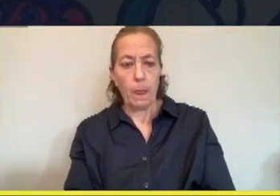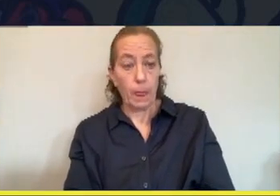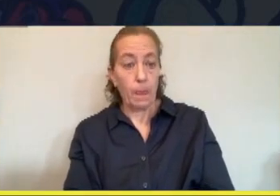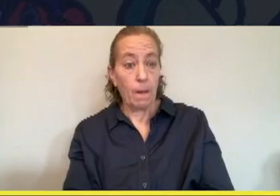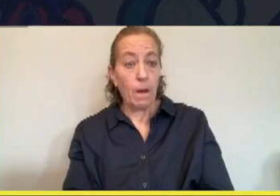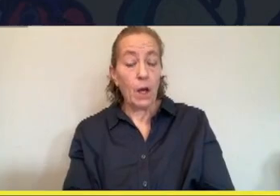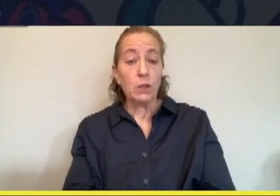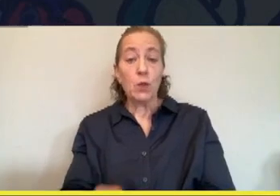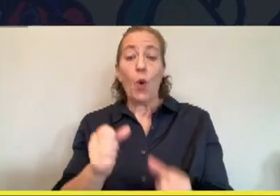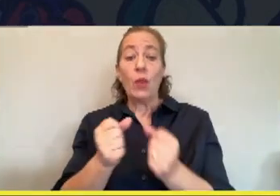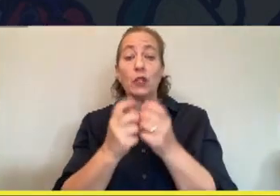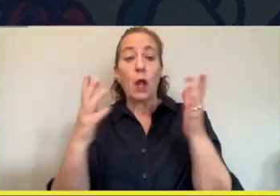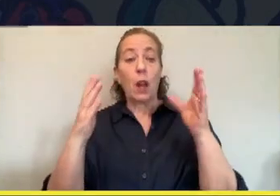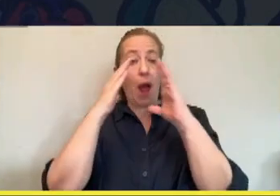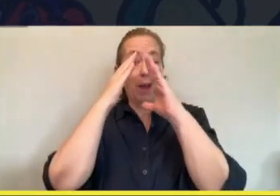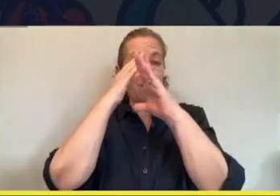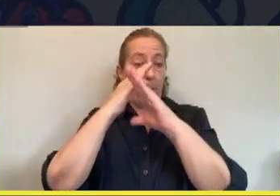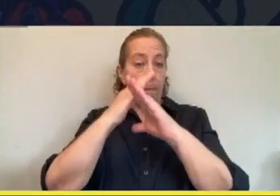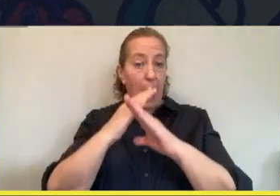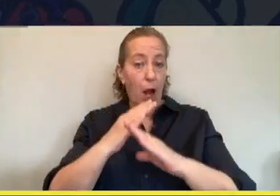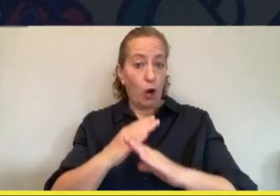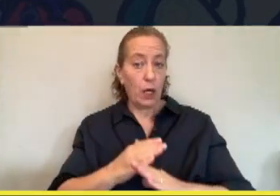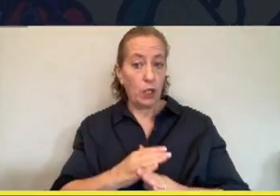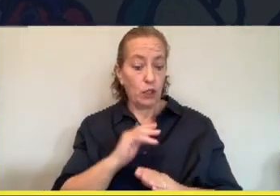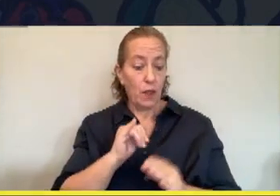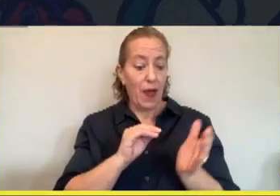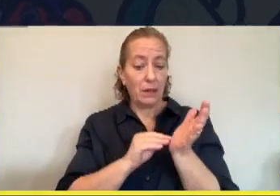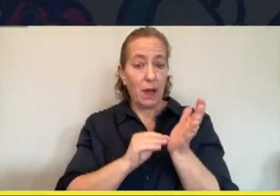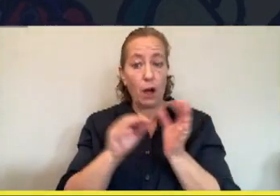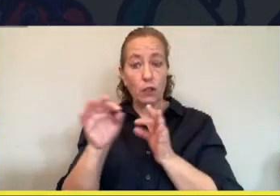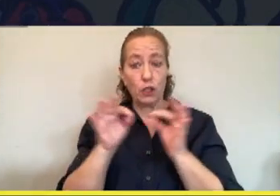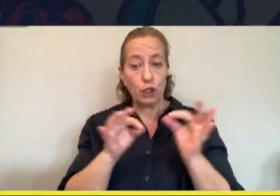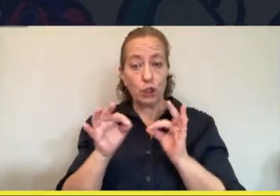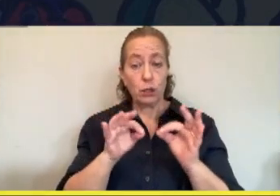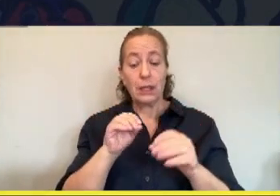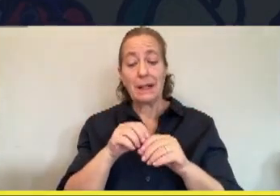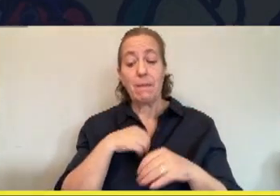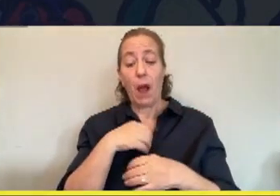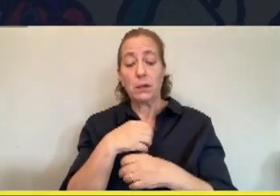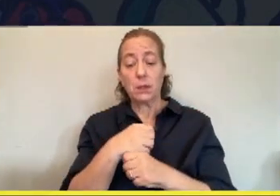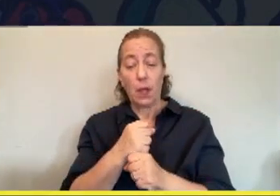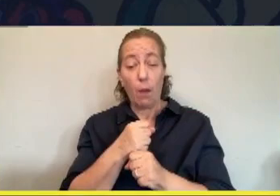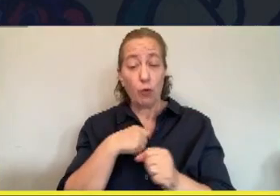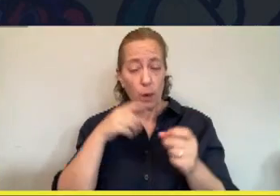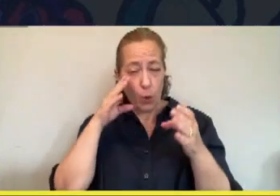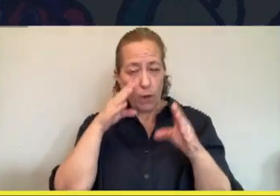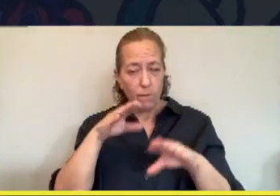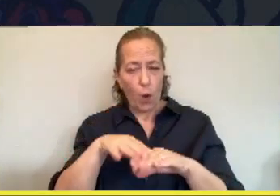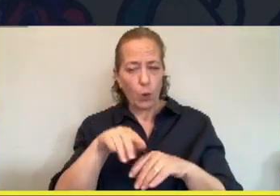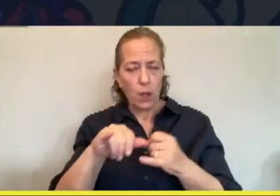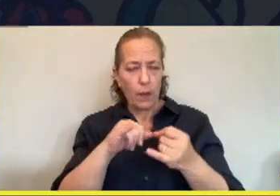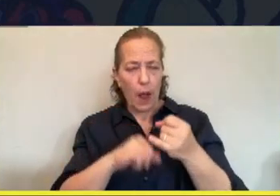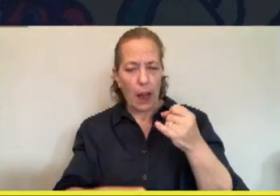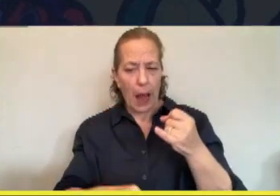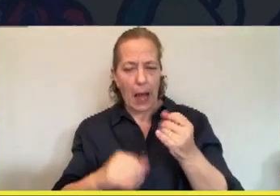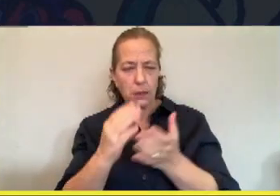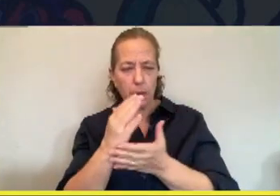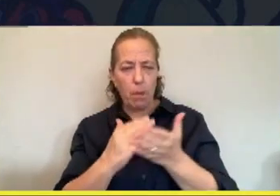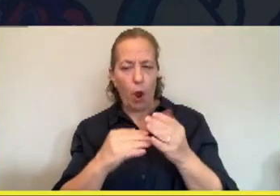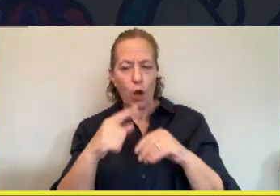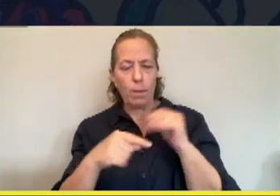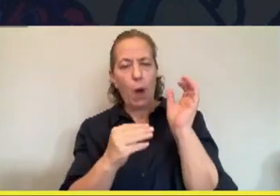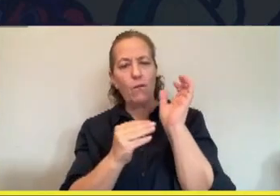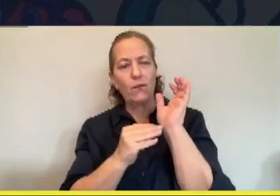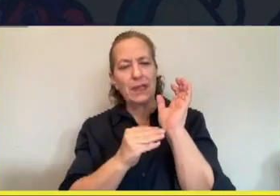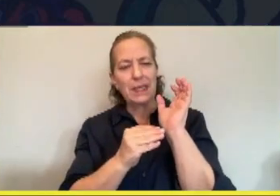have described in caring for people with disabilities. In my summary, I'm really just going to focus on this last piece about physicians who spoke about